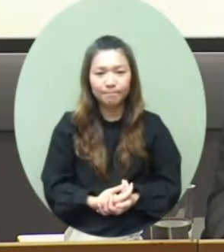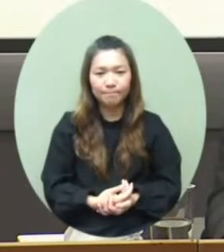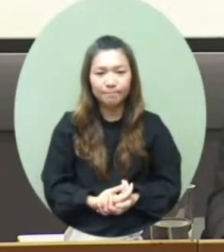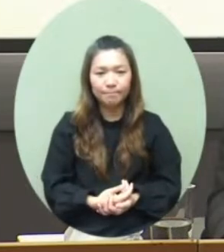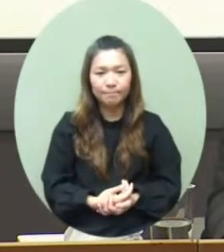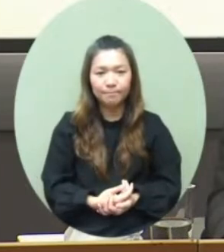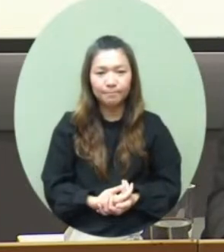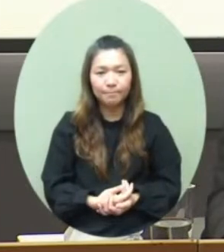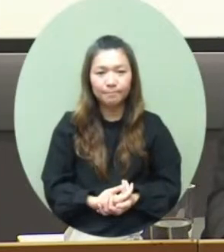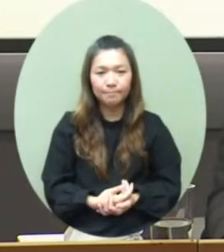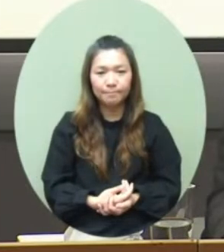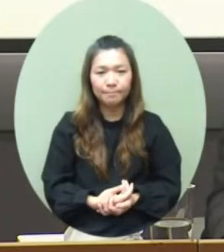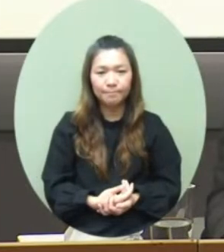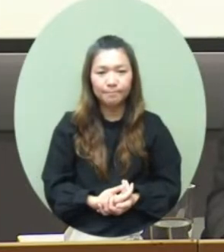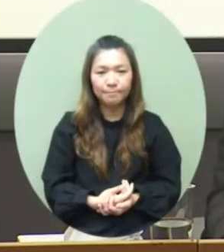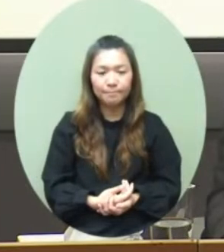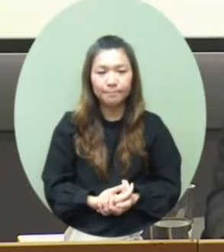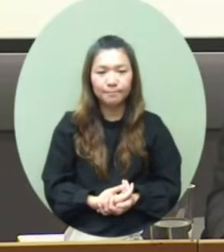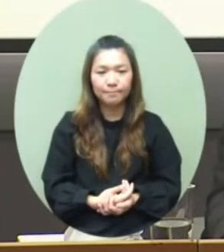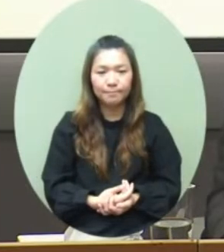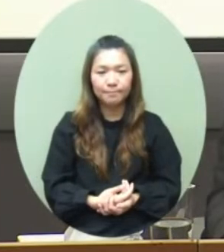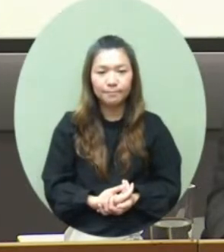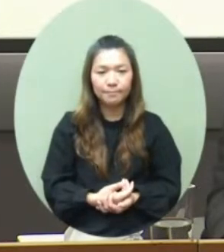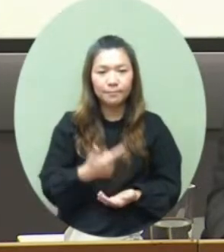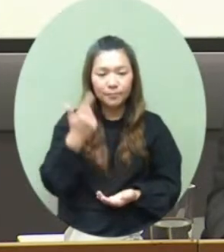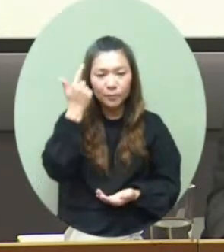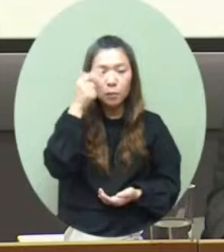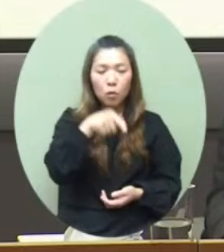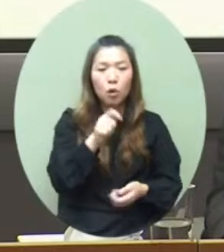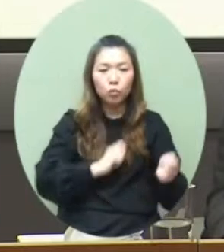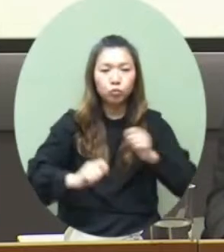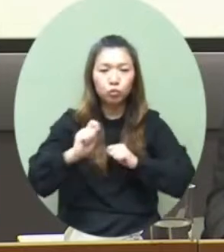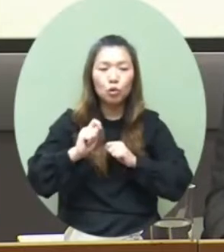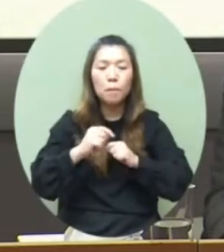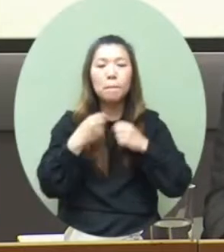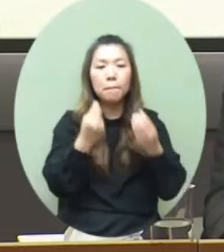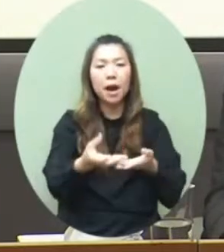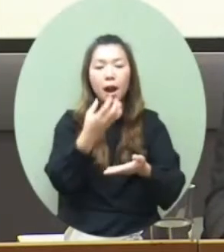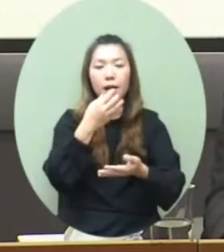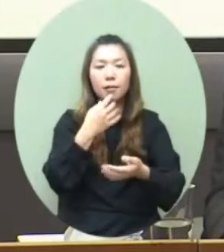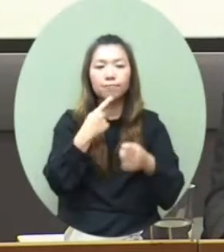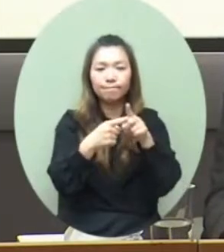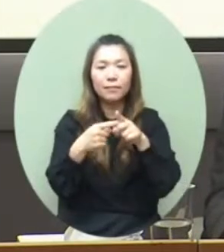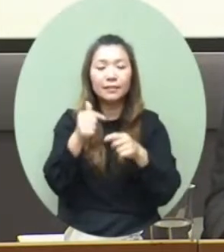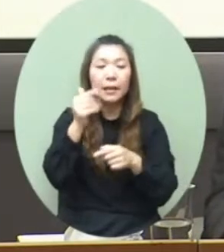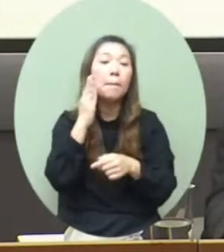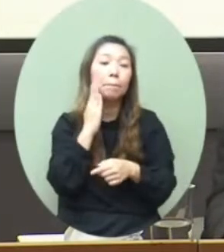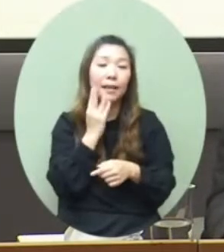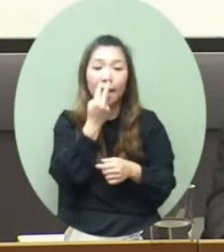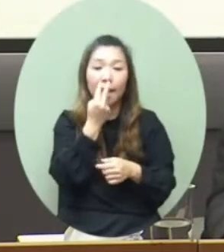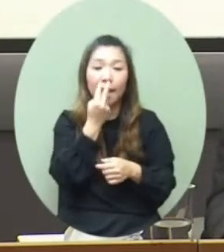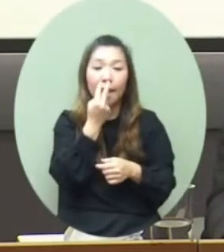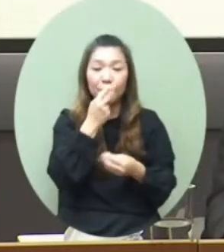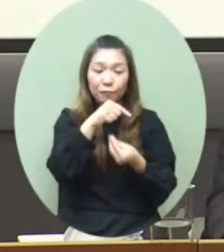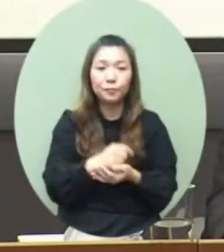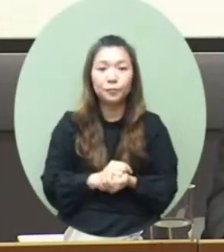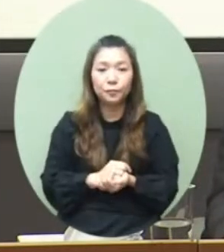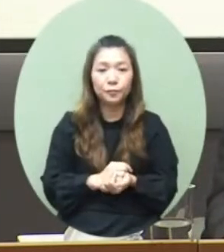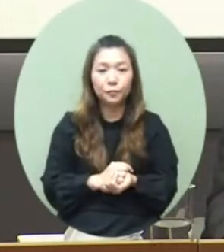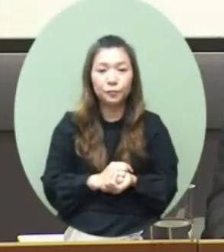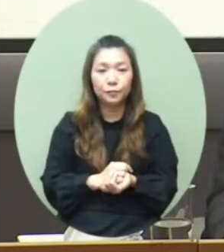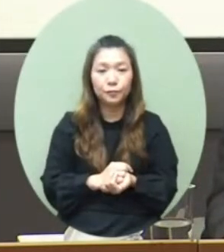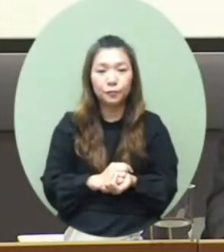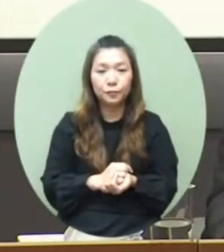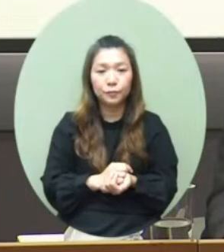sentiment and happy experience for the people of Hong Kong. As to the manpower shortage, you know, all this